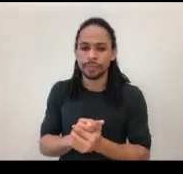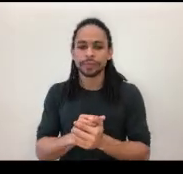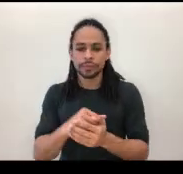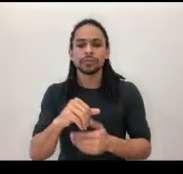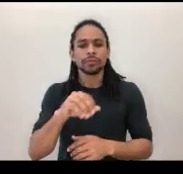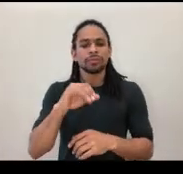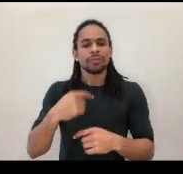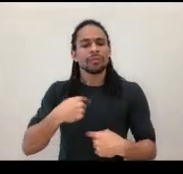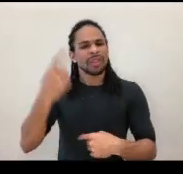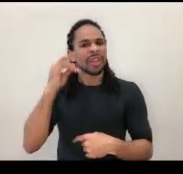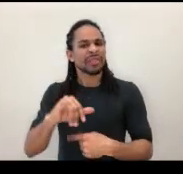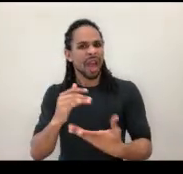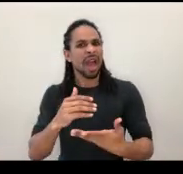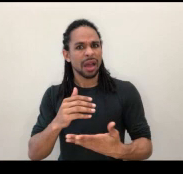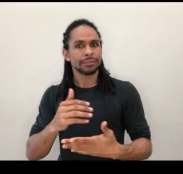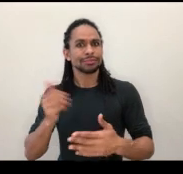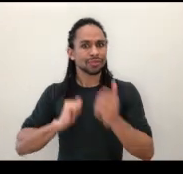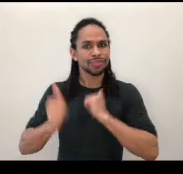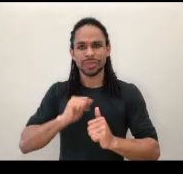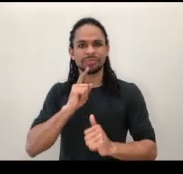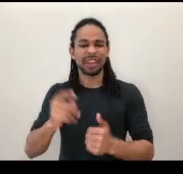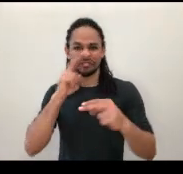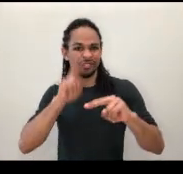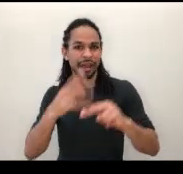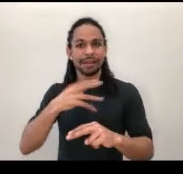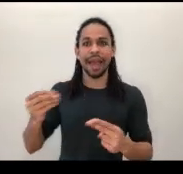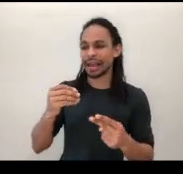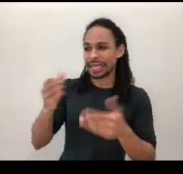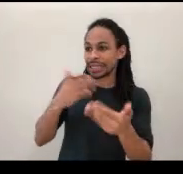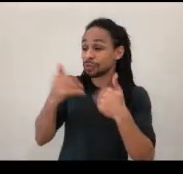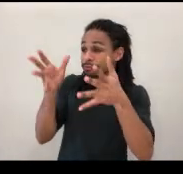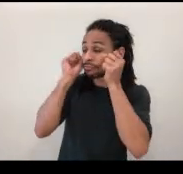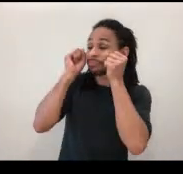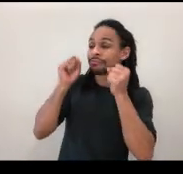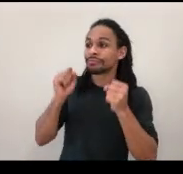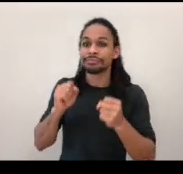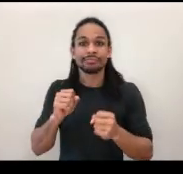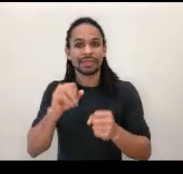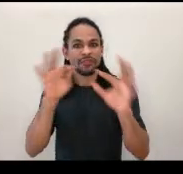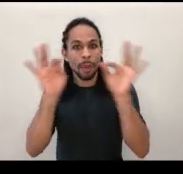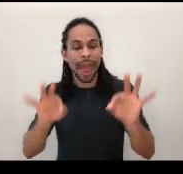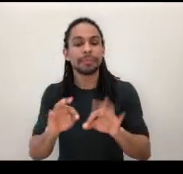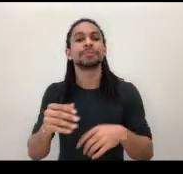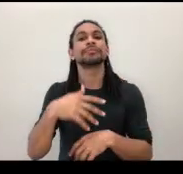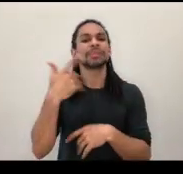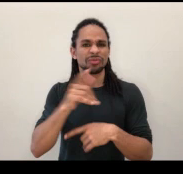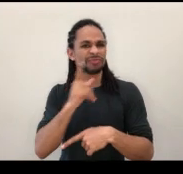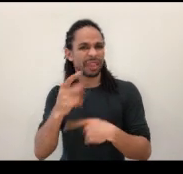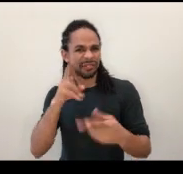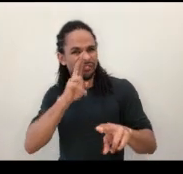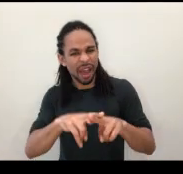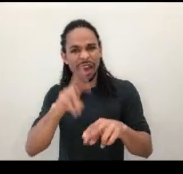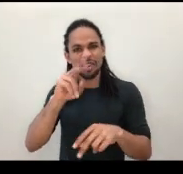fun and digestible format. I think everyone goes into it with an open mind and knowing that they're going in for sort of just like a